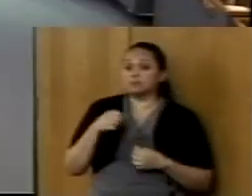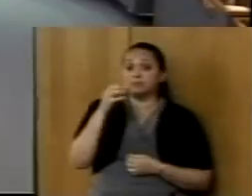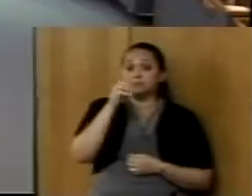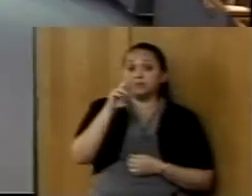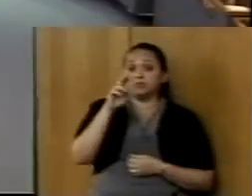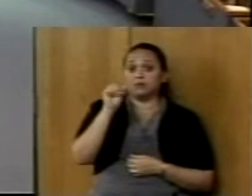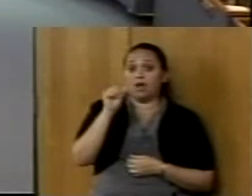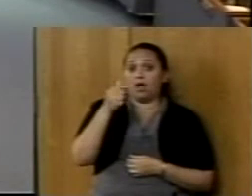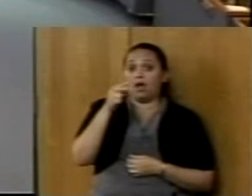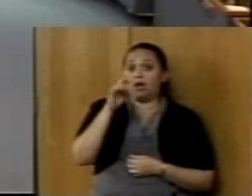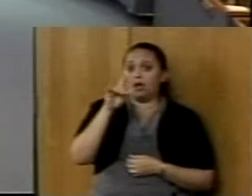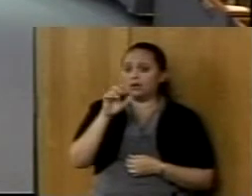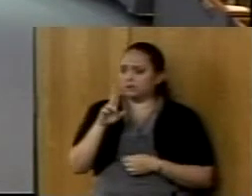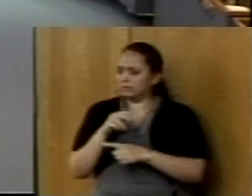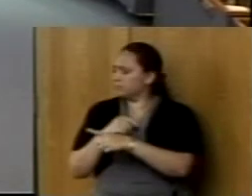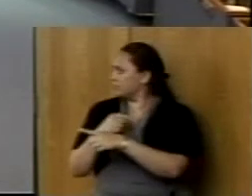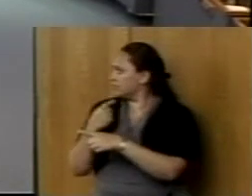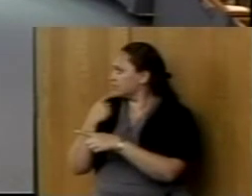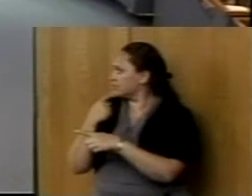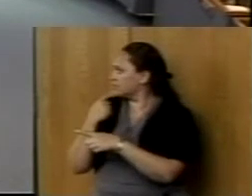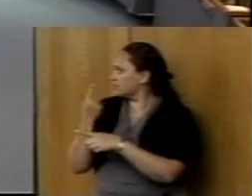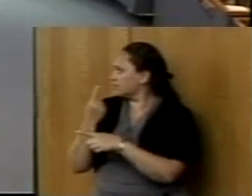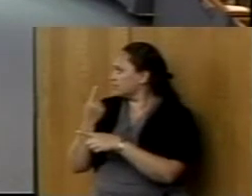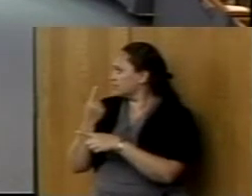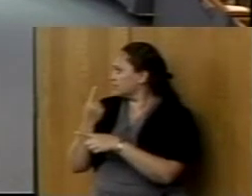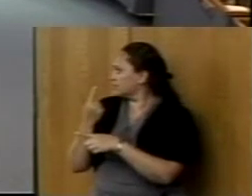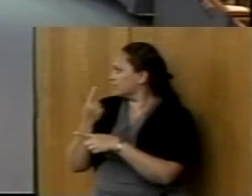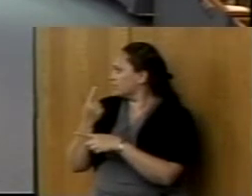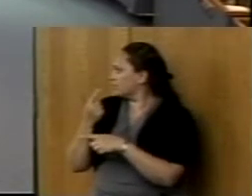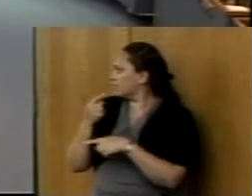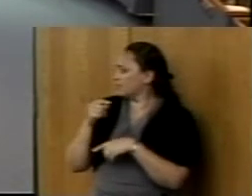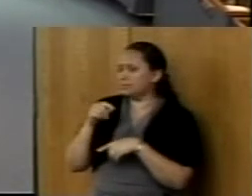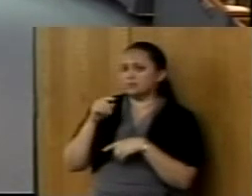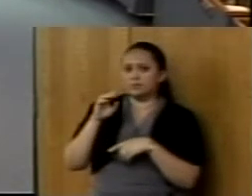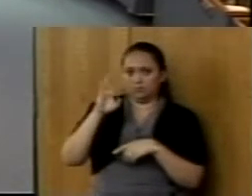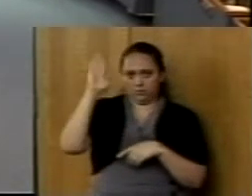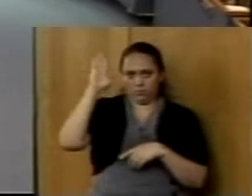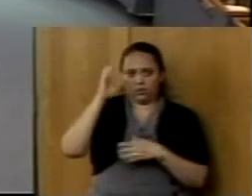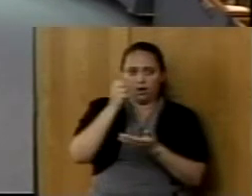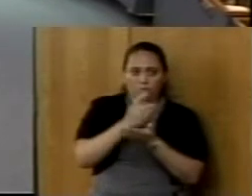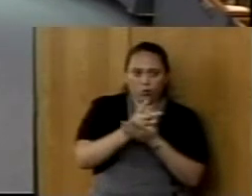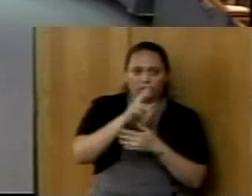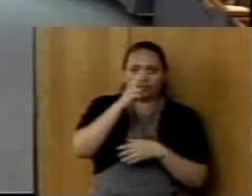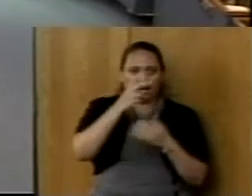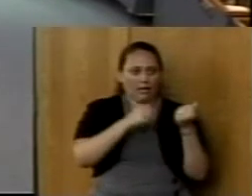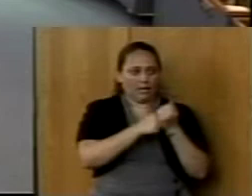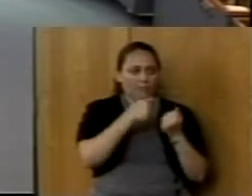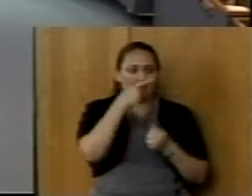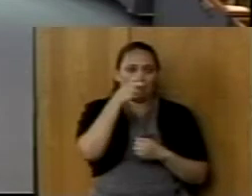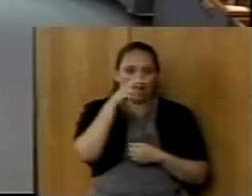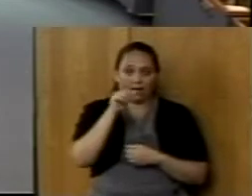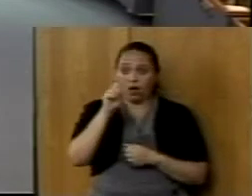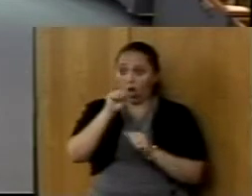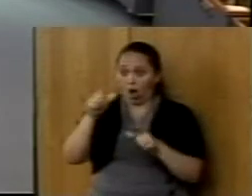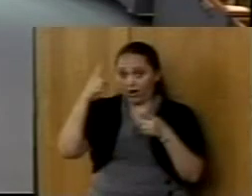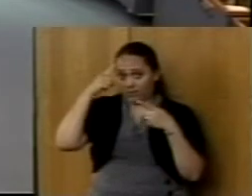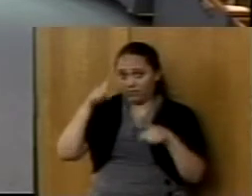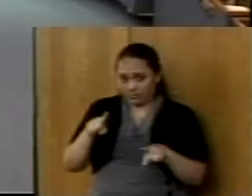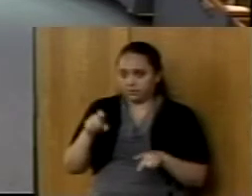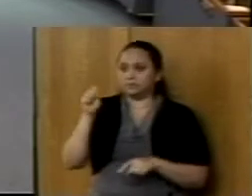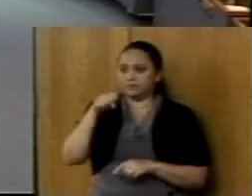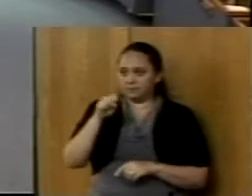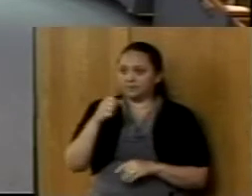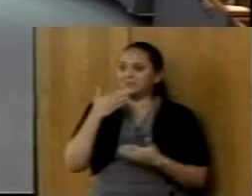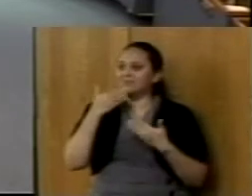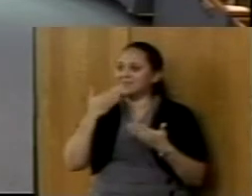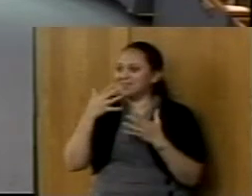Aguilar? I just want to. I have a motion by Mr. Aguilar to approve, second by Mrs. Peña. All in favor? Aye. Motion passes